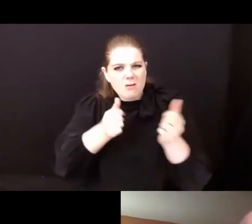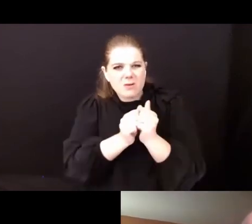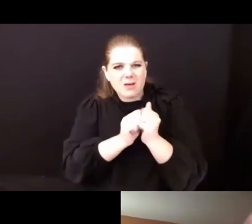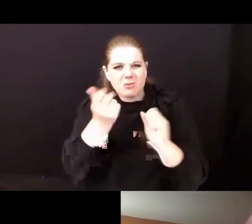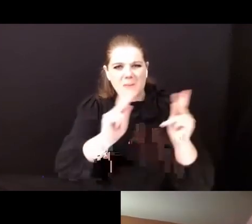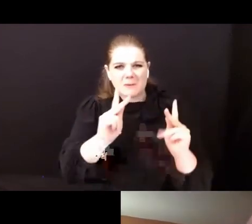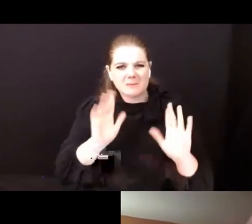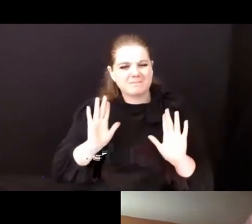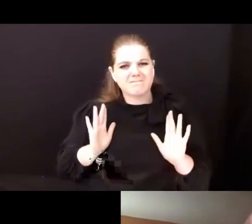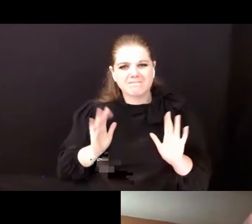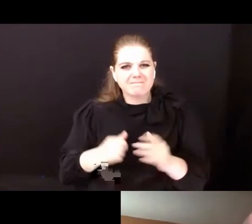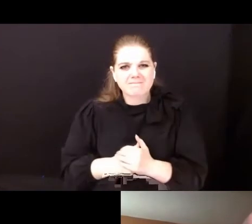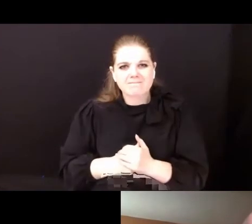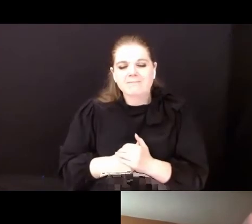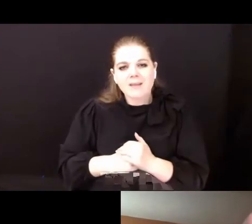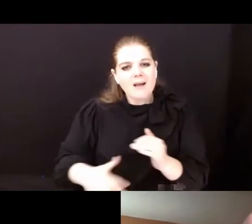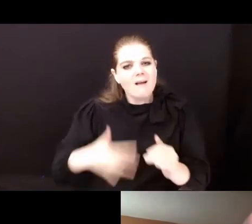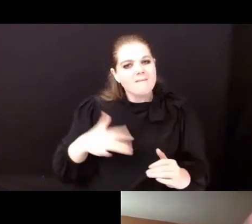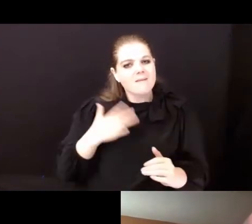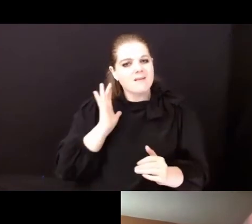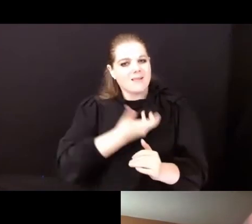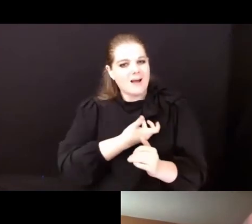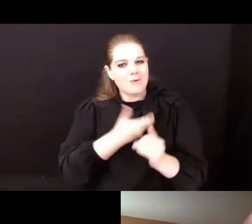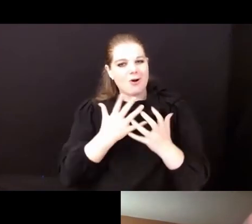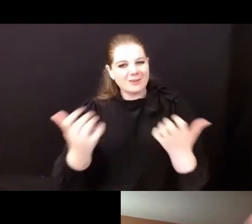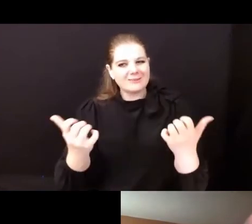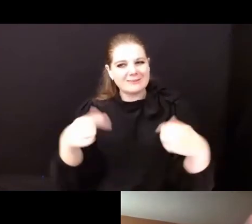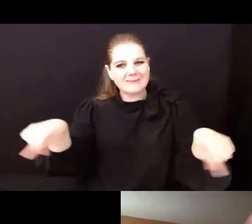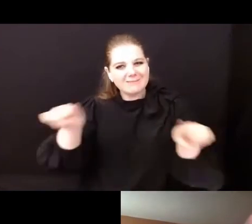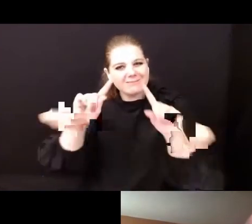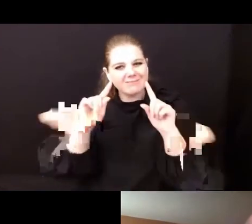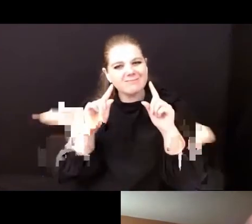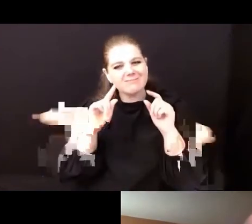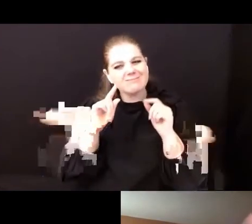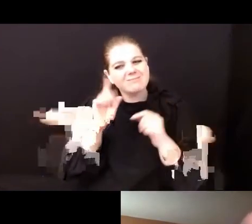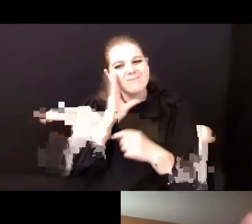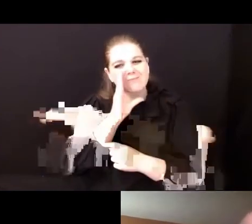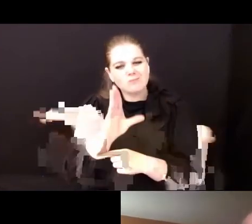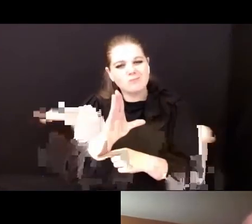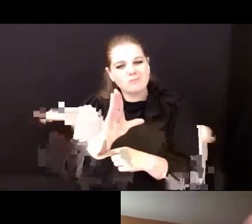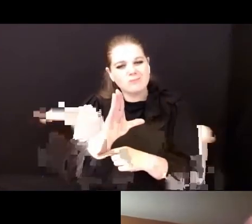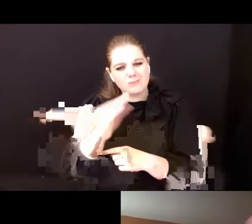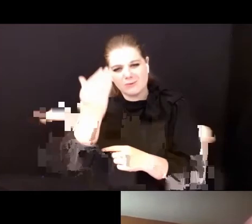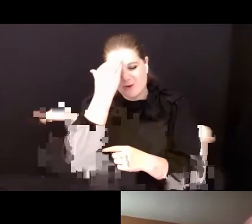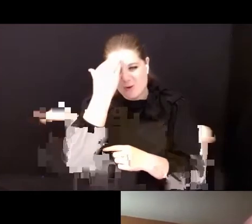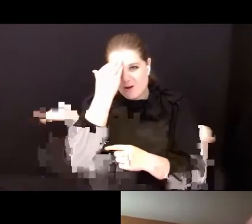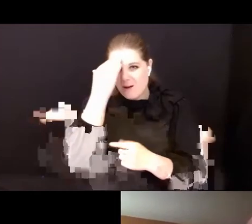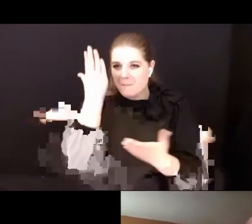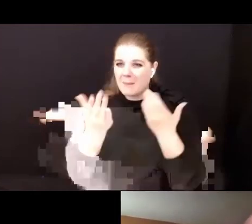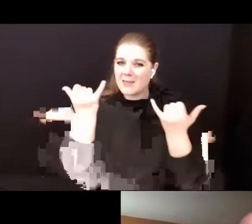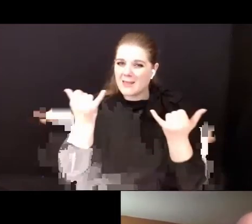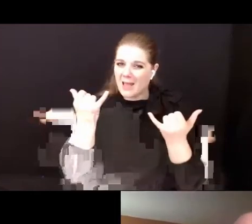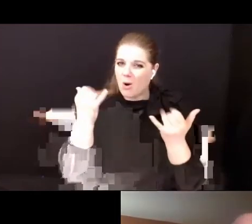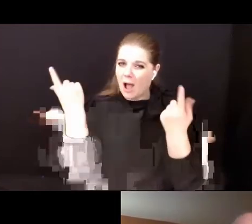hear, it's hopefully not so common anymore, but you'll be able to tell us how common that kind of treatment